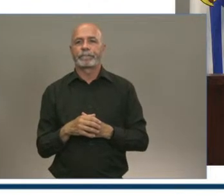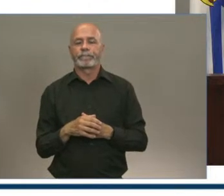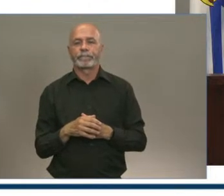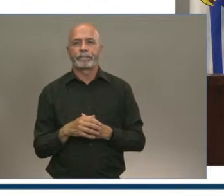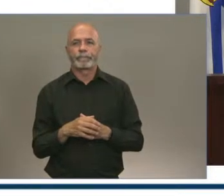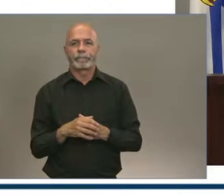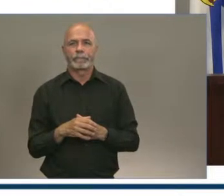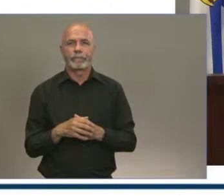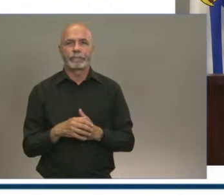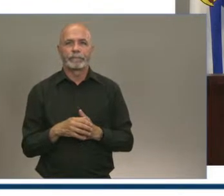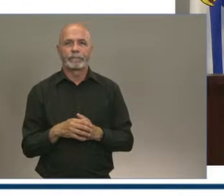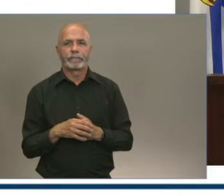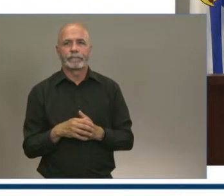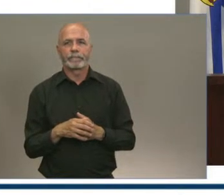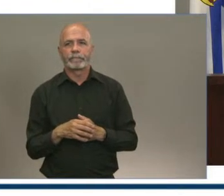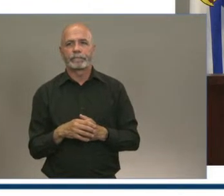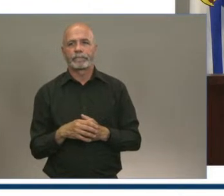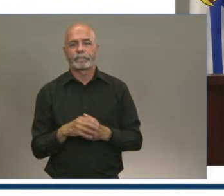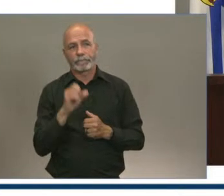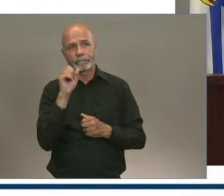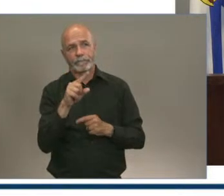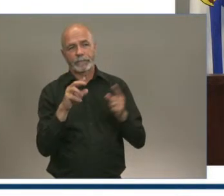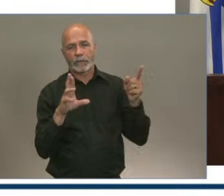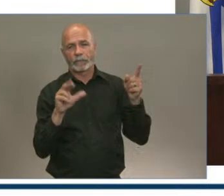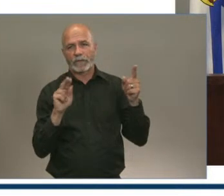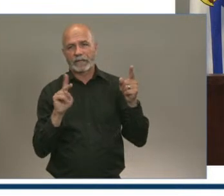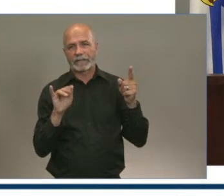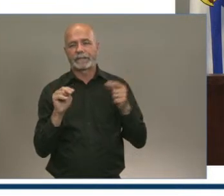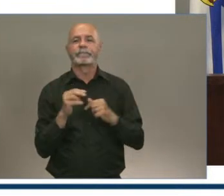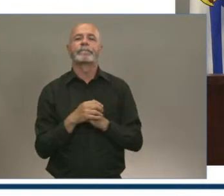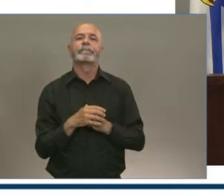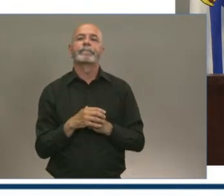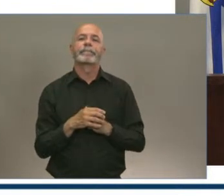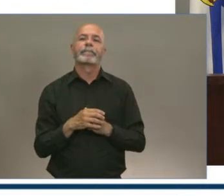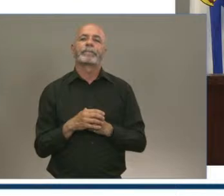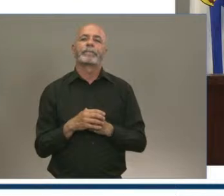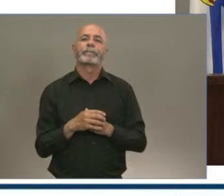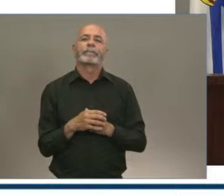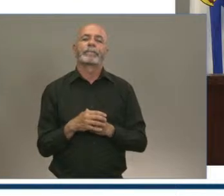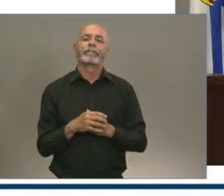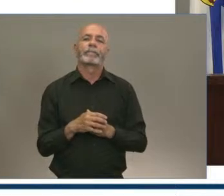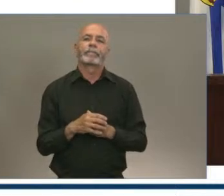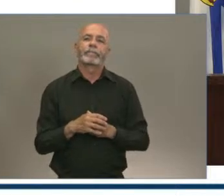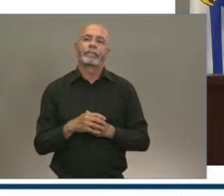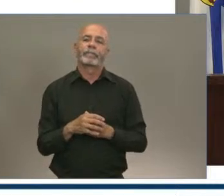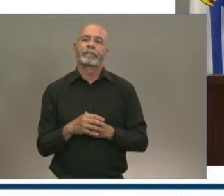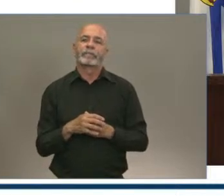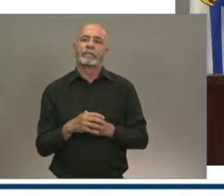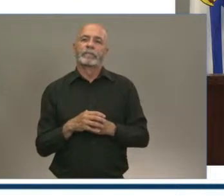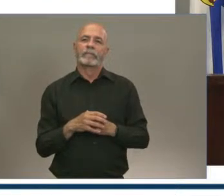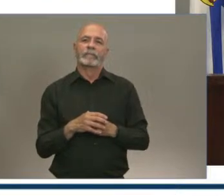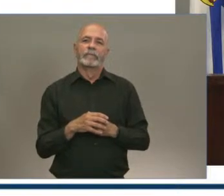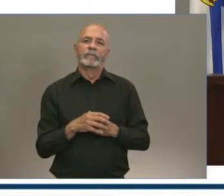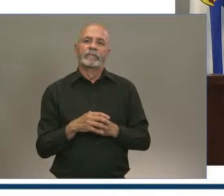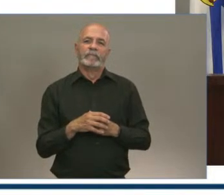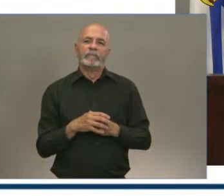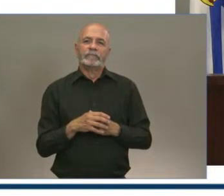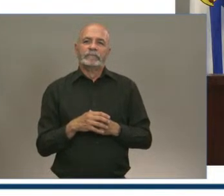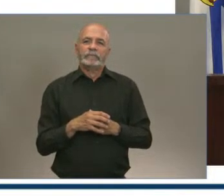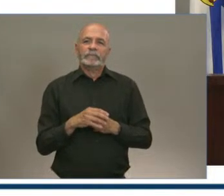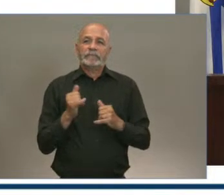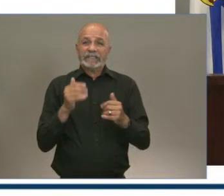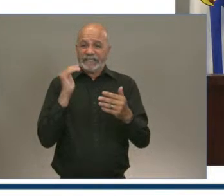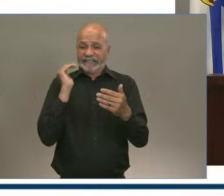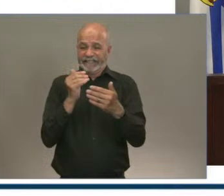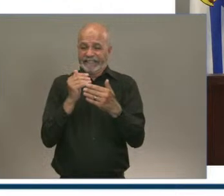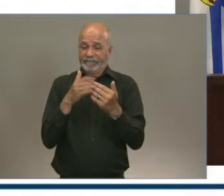A question for the Premier following on some of my colleagues' questions. Given that we're rapidly approaching the 65%